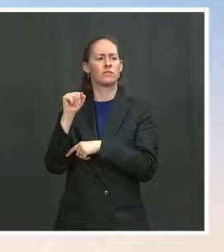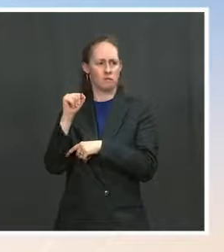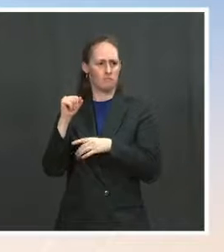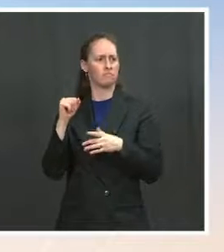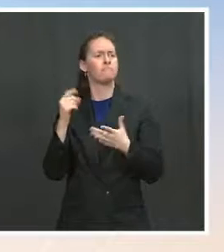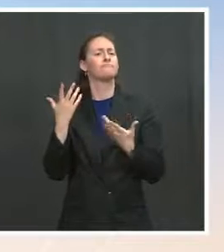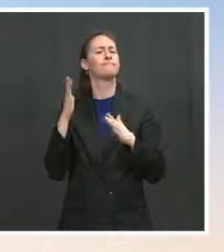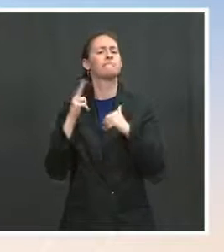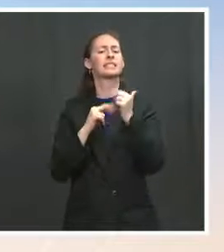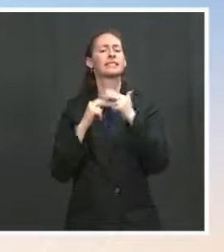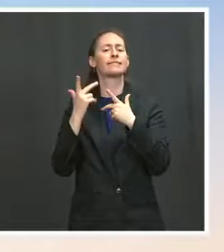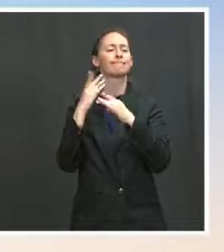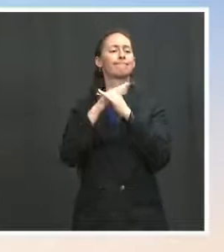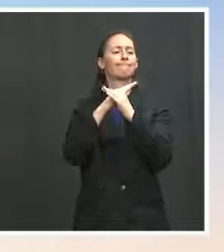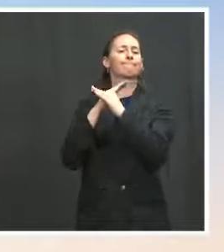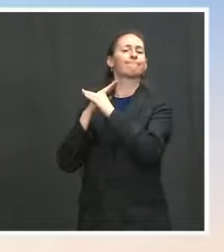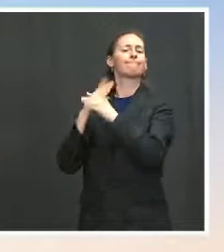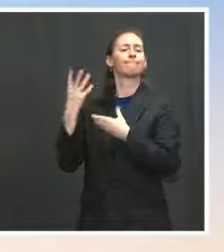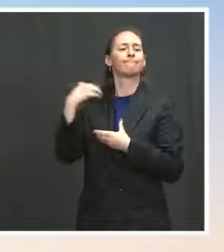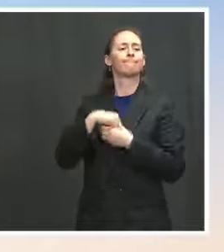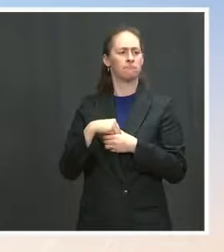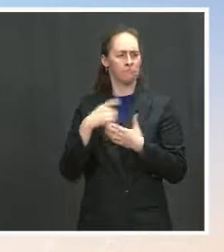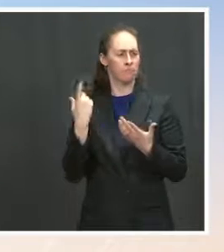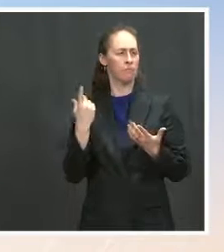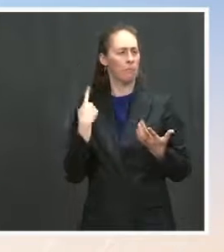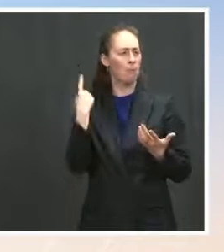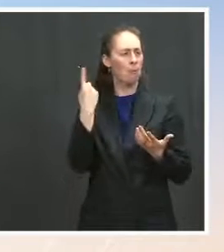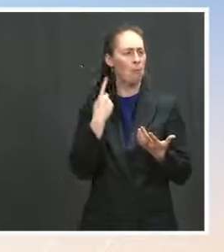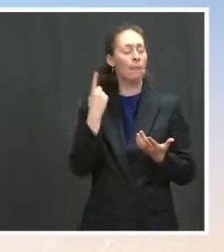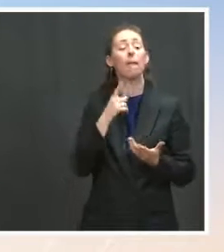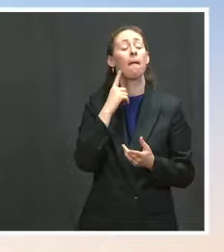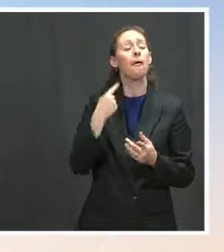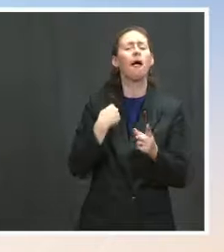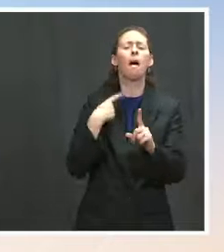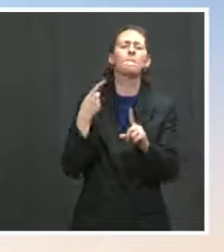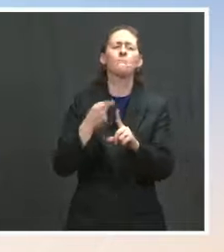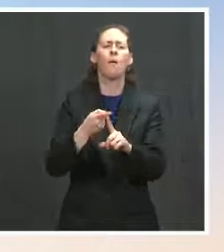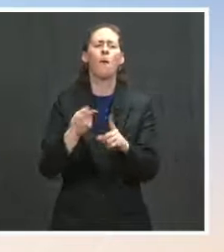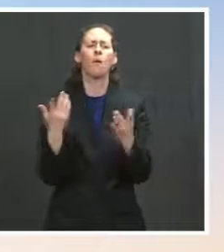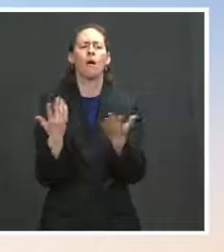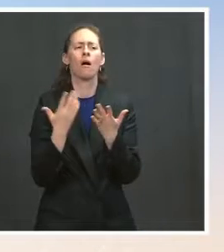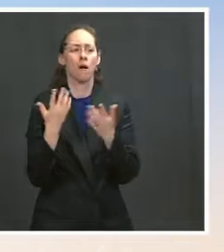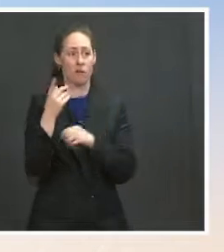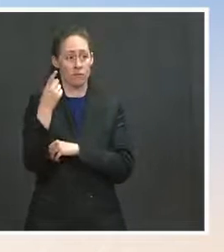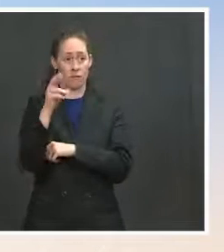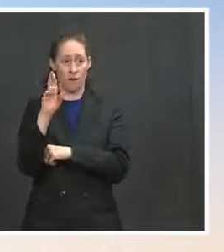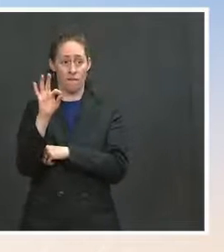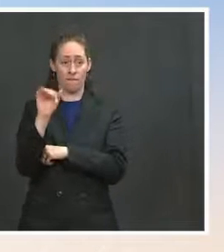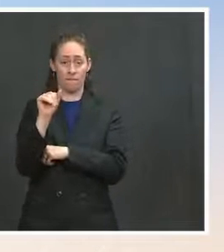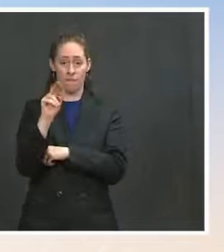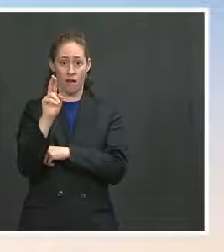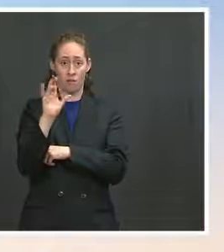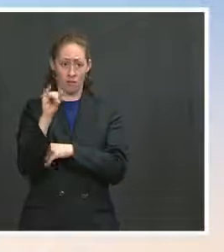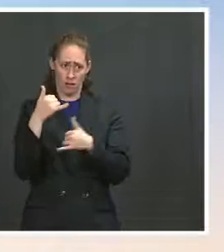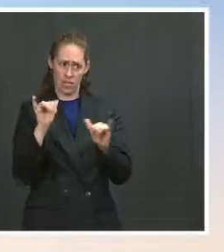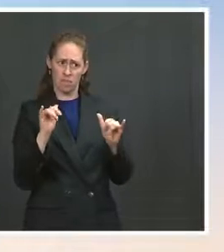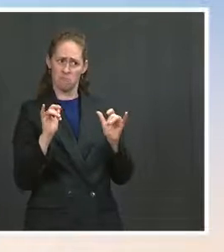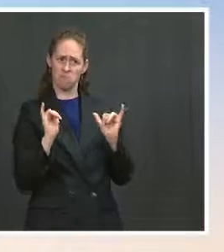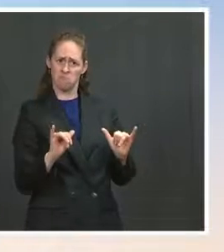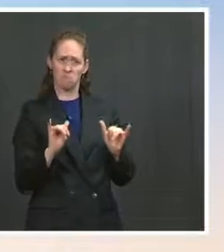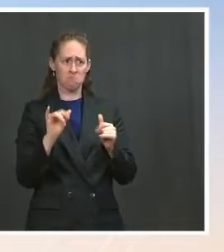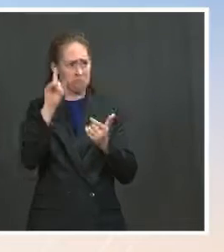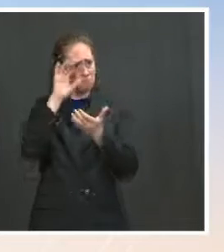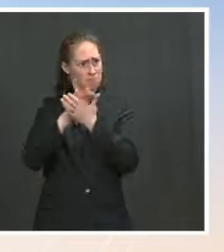other questions as well. I mean, does he still have confidence in his NIH director? Does this change anything at all? No, the president